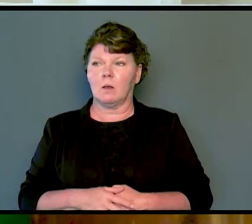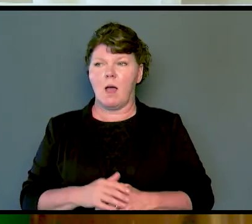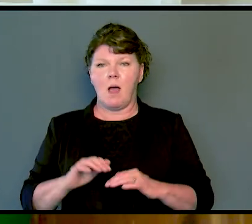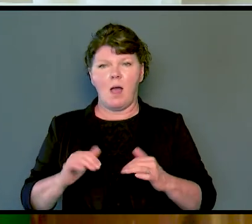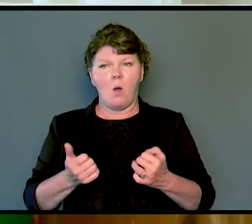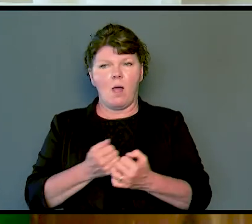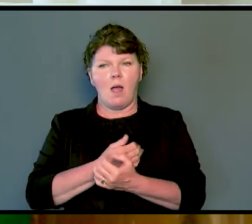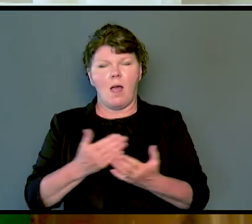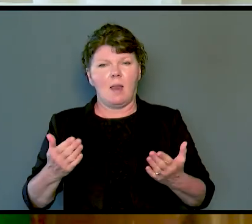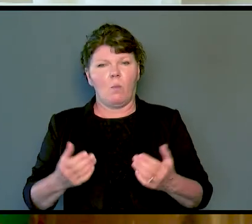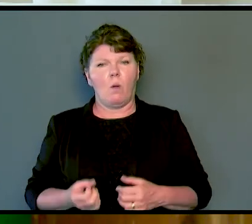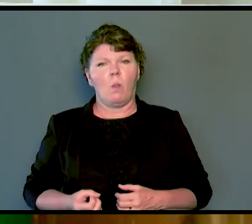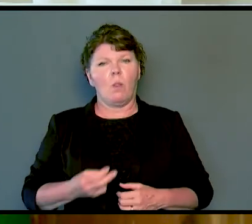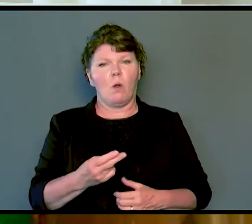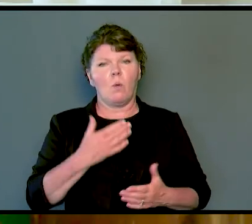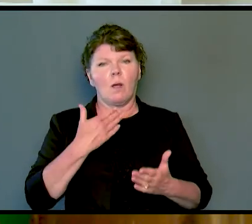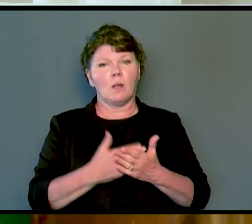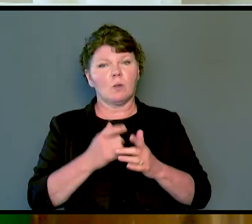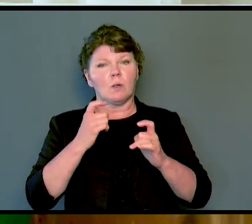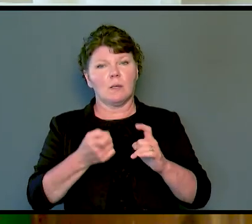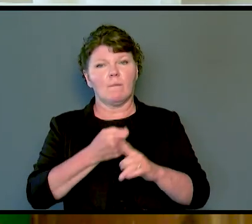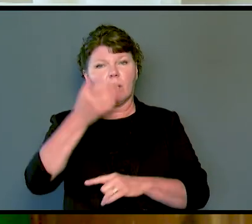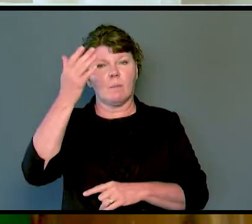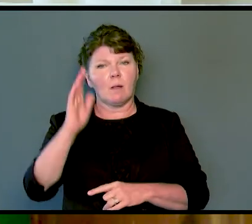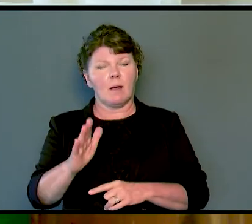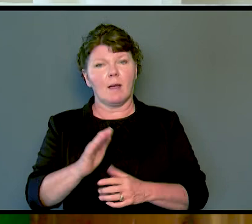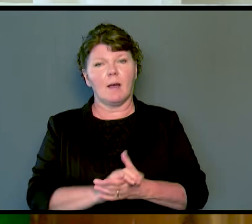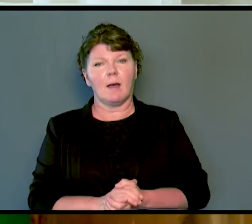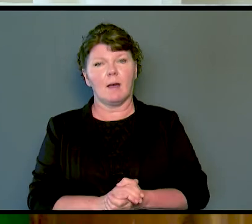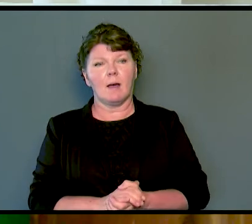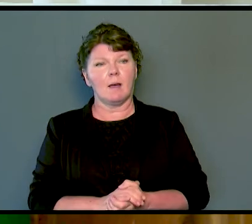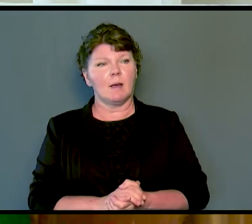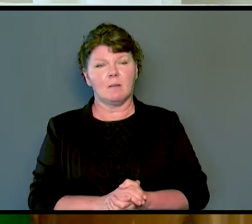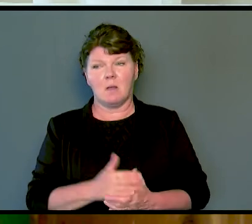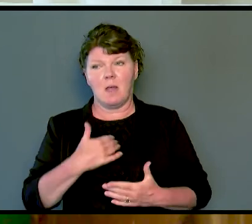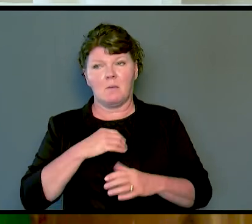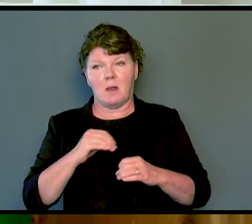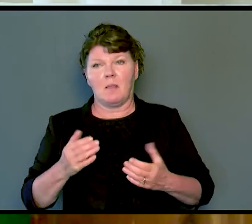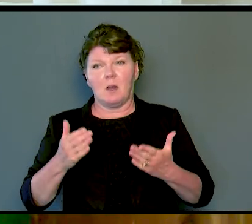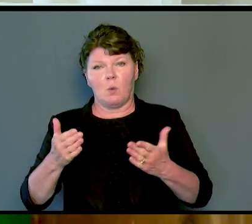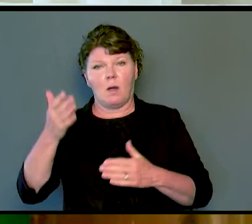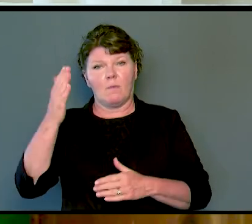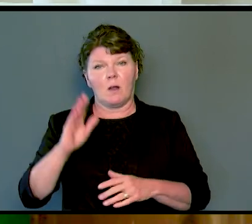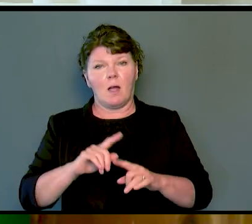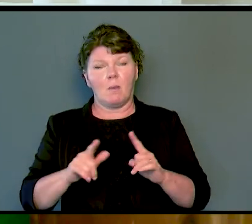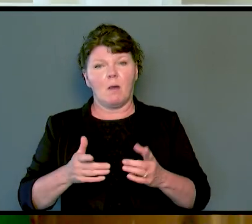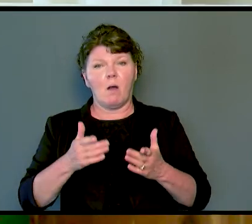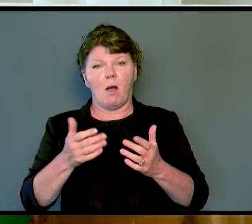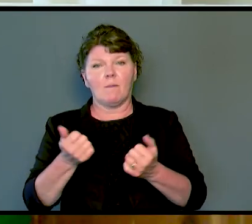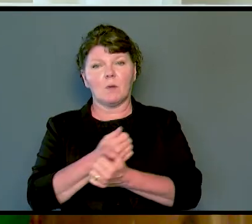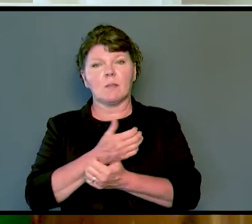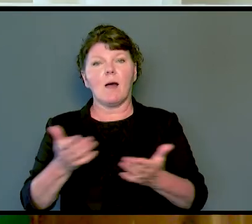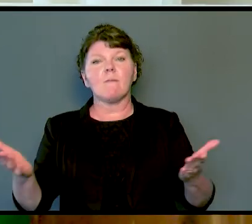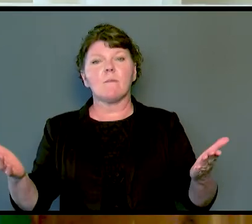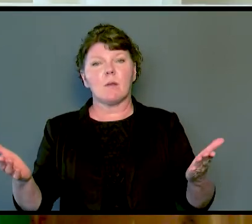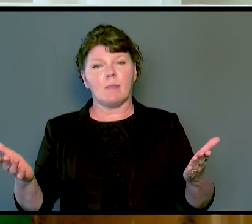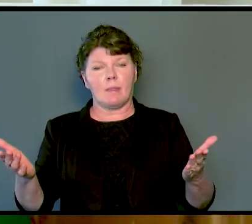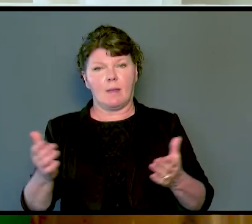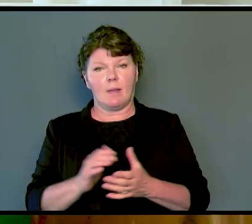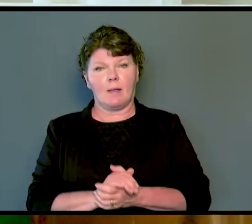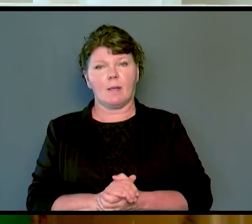How could anyone throw away such wonderful gifts from God? We have nothing to offer God, but He offers us